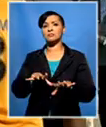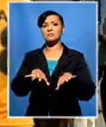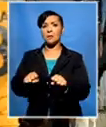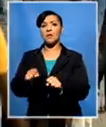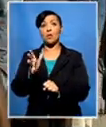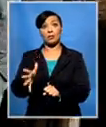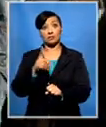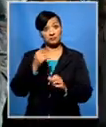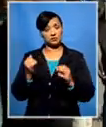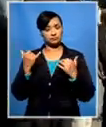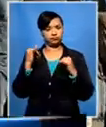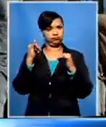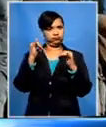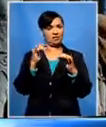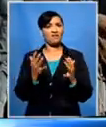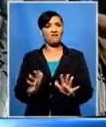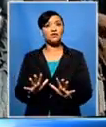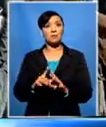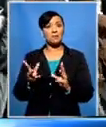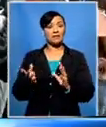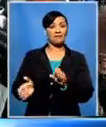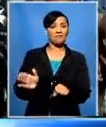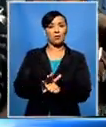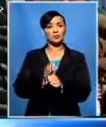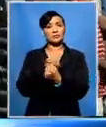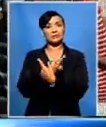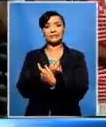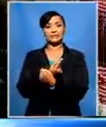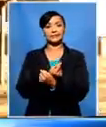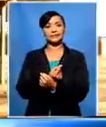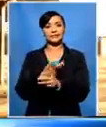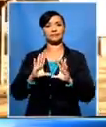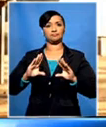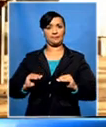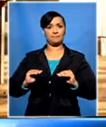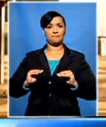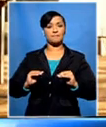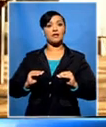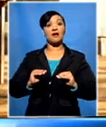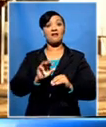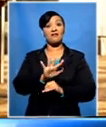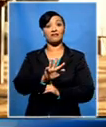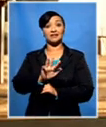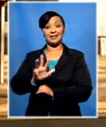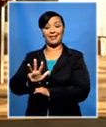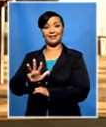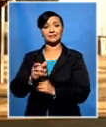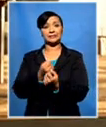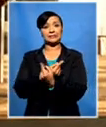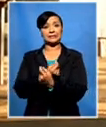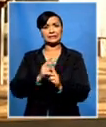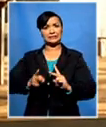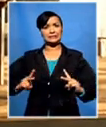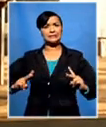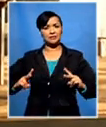in Mamelodi. A total shutdown of taxis inconveniencing thousands of commuters. 59 taxis were impounded for